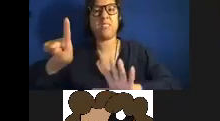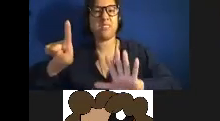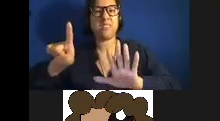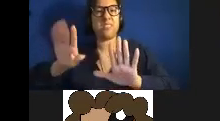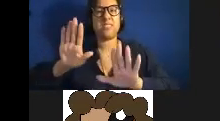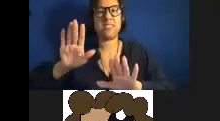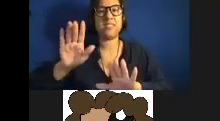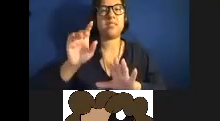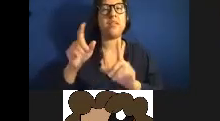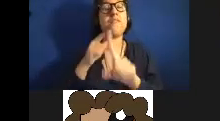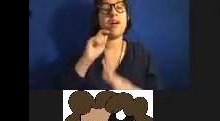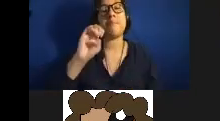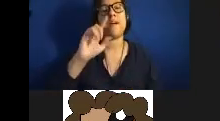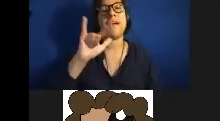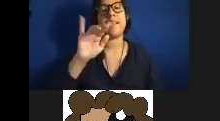a question from Ellie.